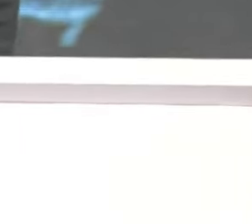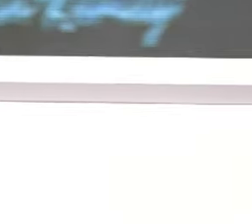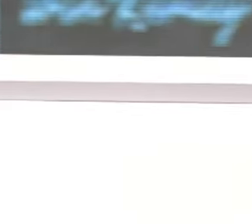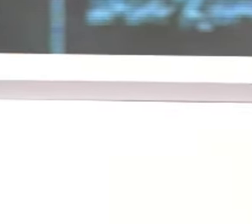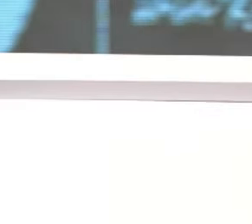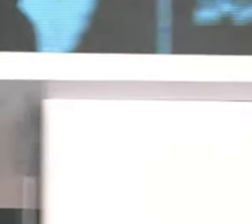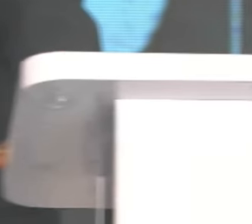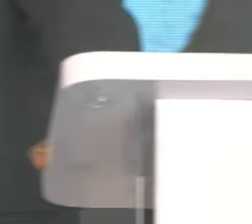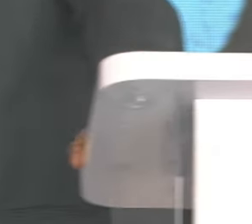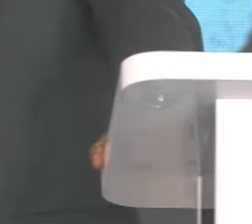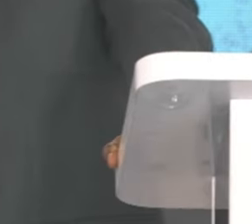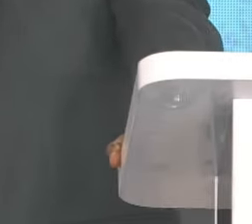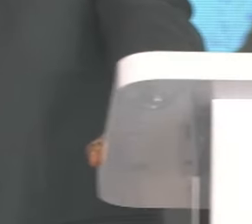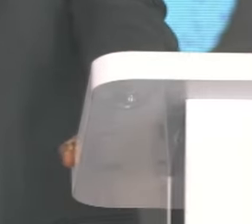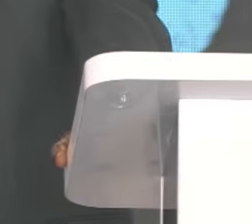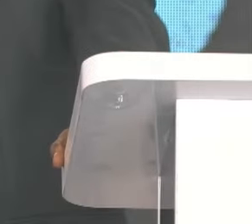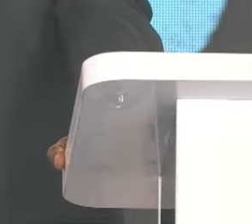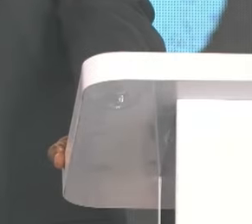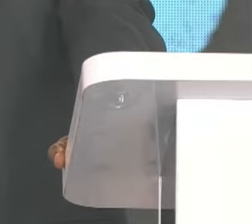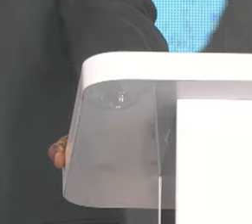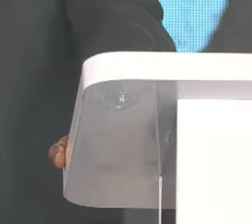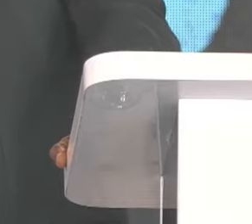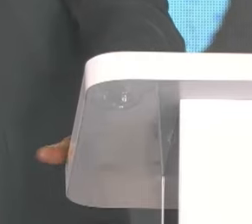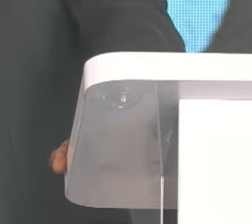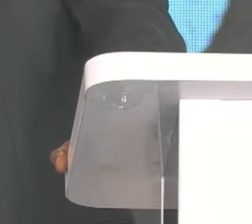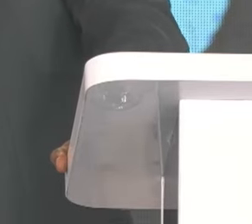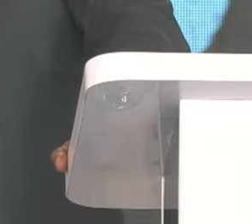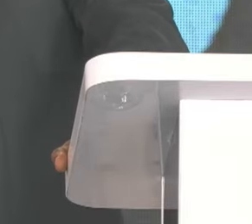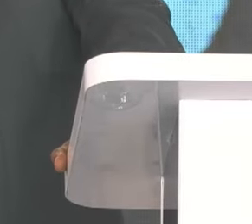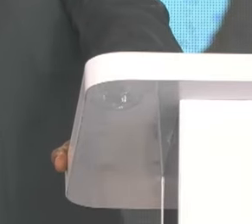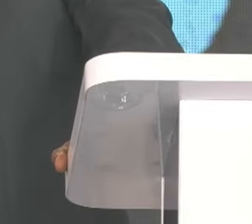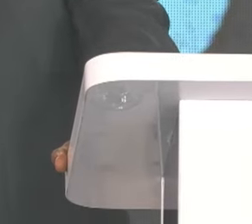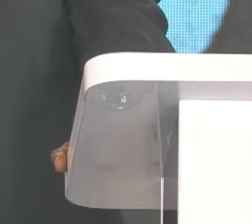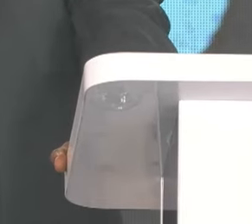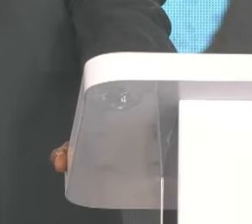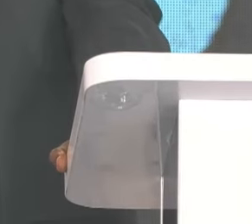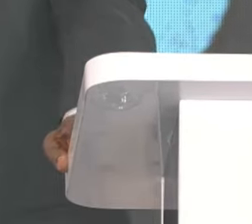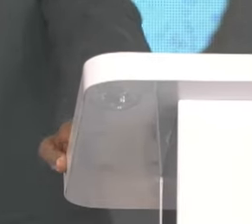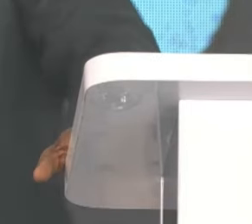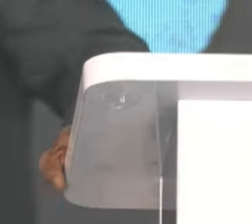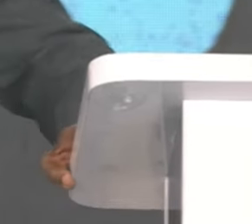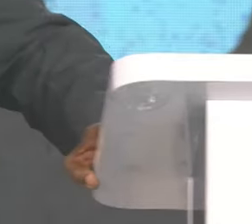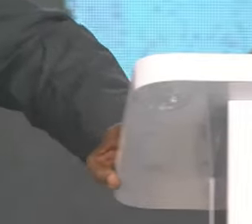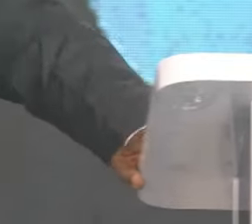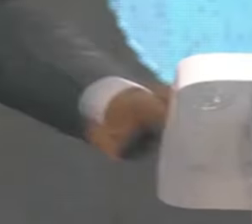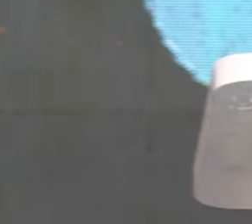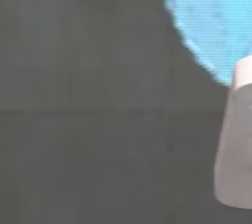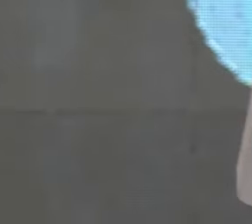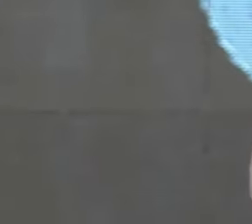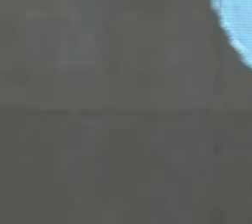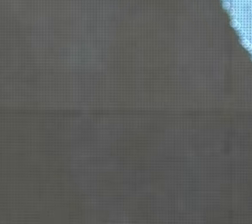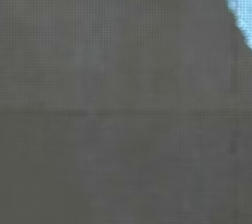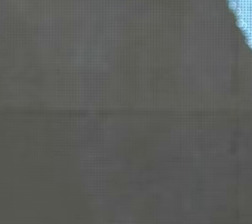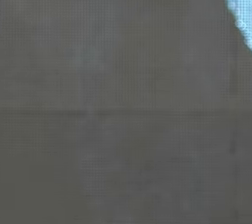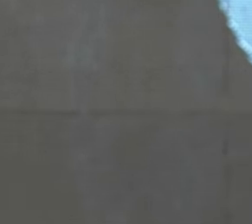to hold her tongue and when to release the tongue. And